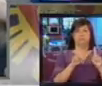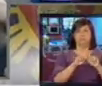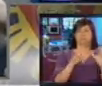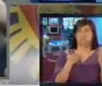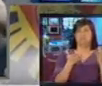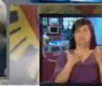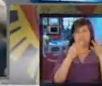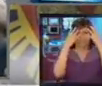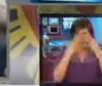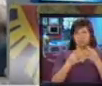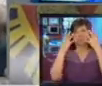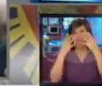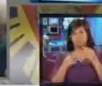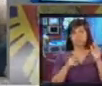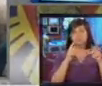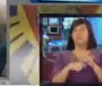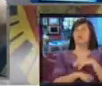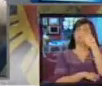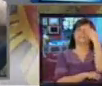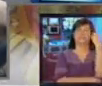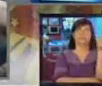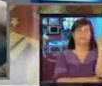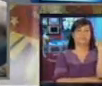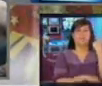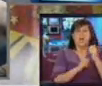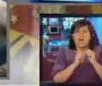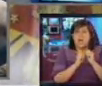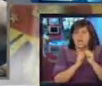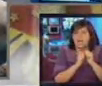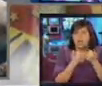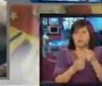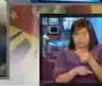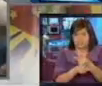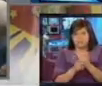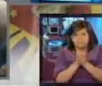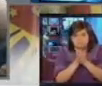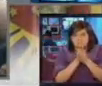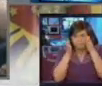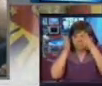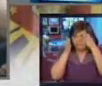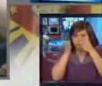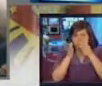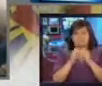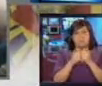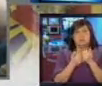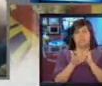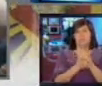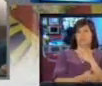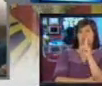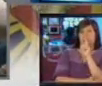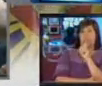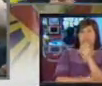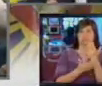with decisions, and people just forget about it. How do you keep that momentum? I think there will